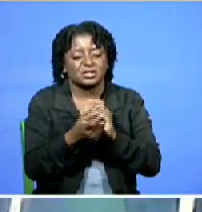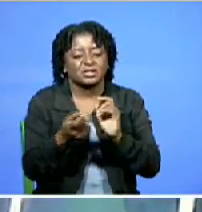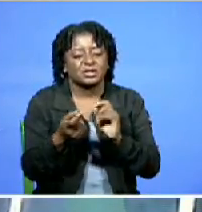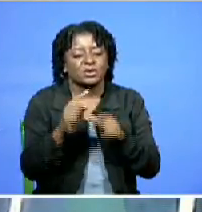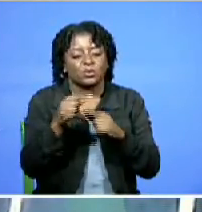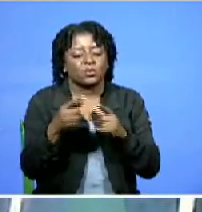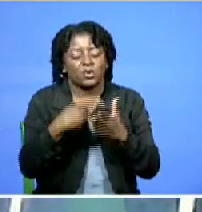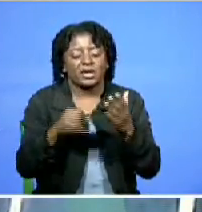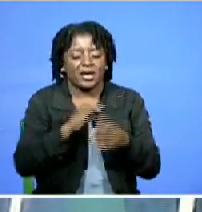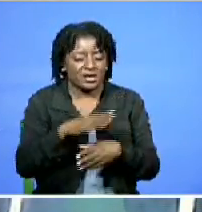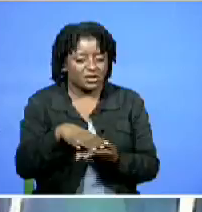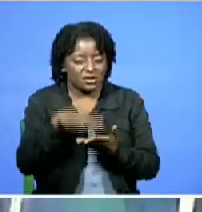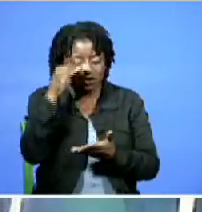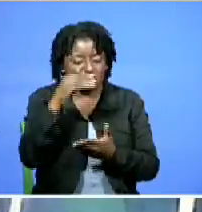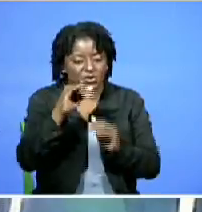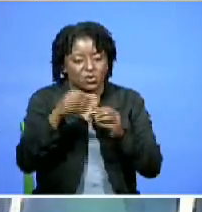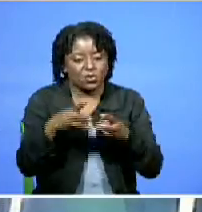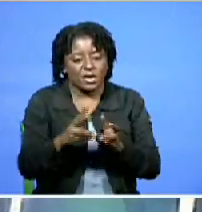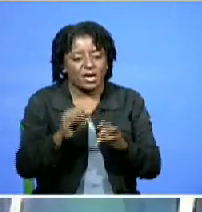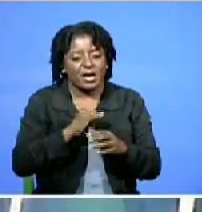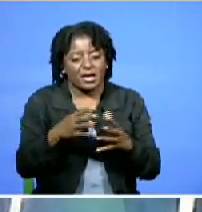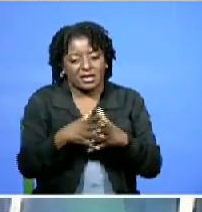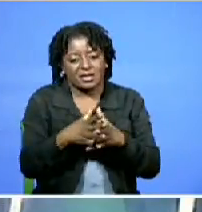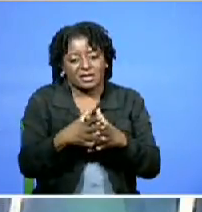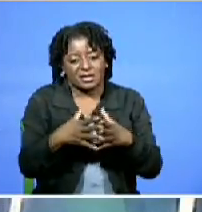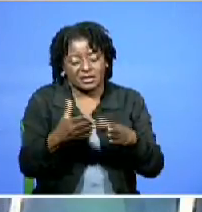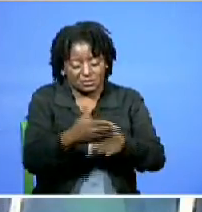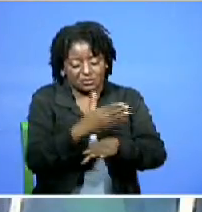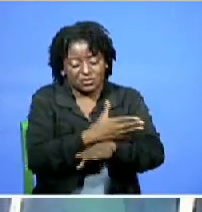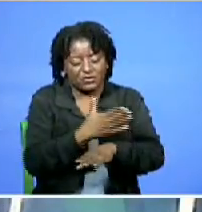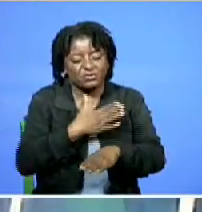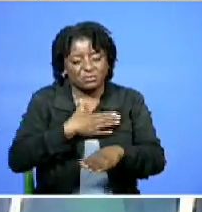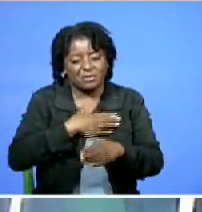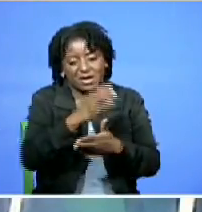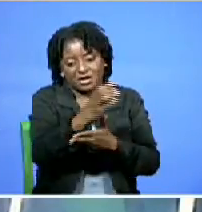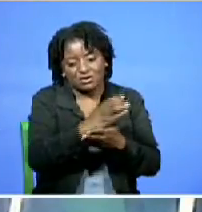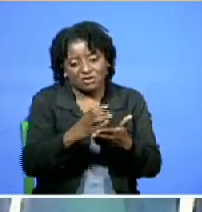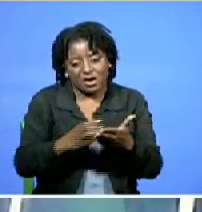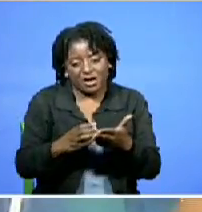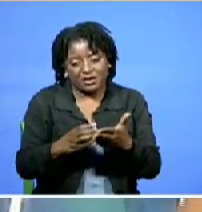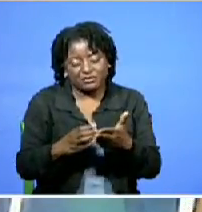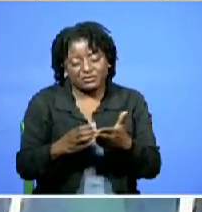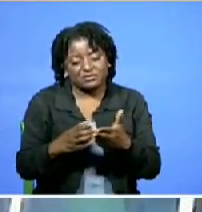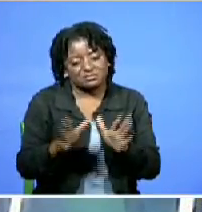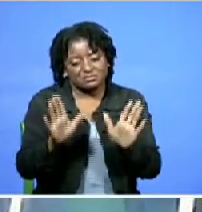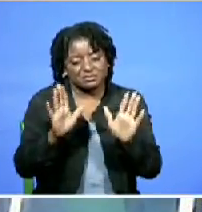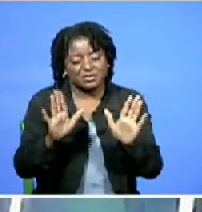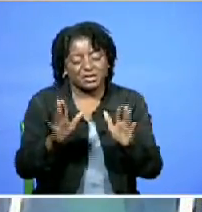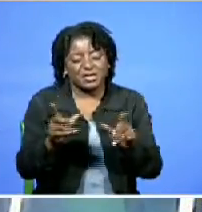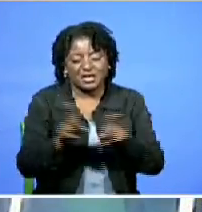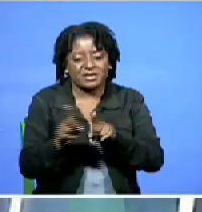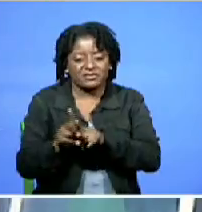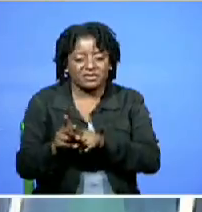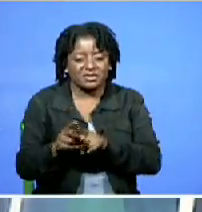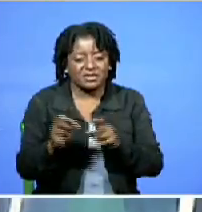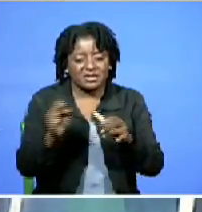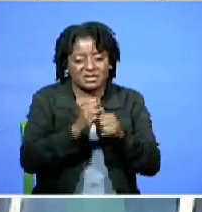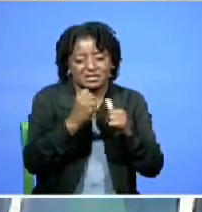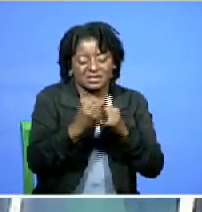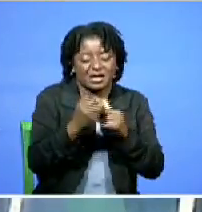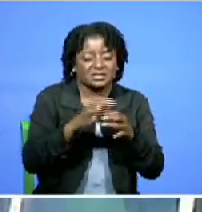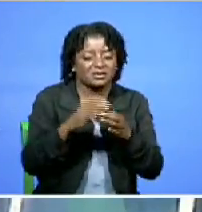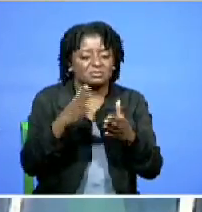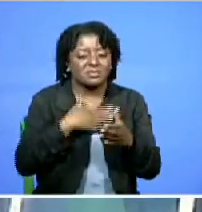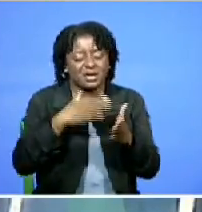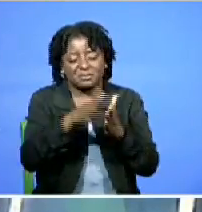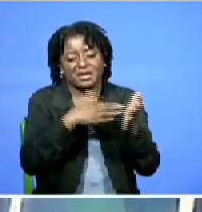What I've learned, the way I've expanded my craft and my practice is just phenomenal. I mean, even the size of my paintings has improved. I